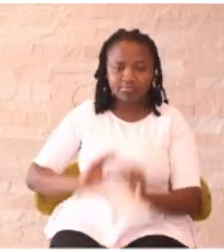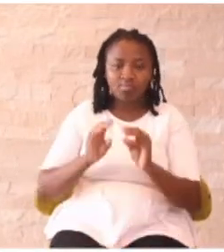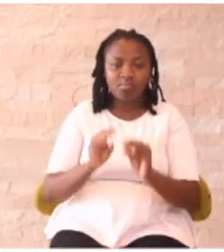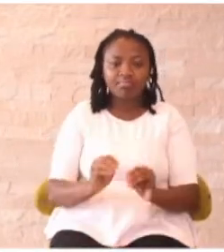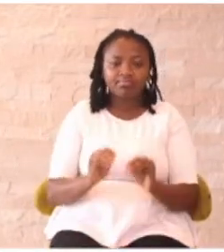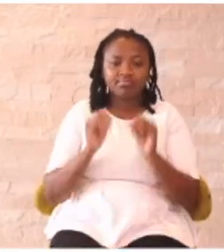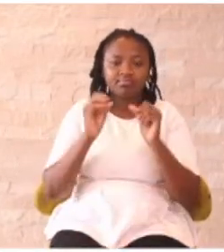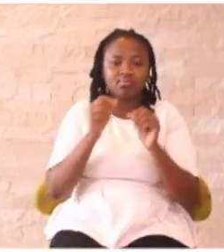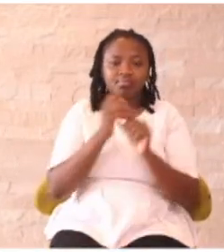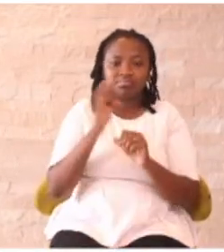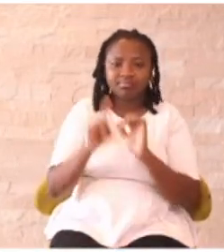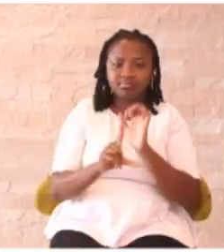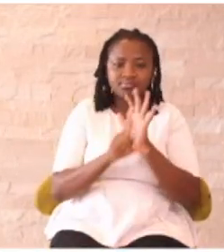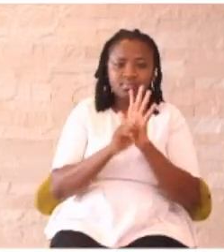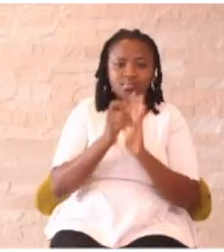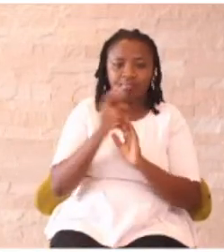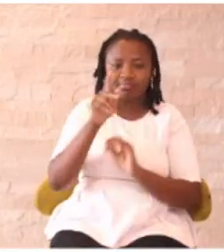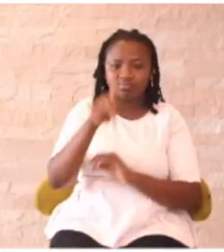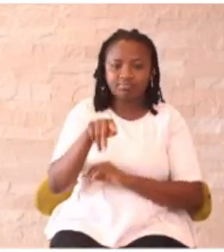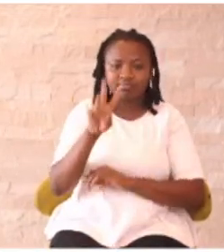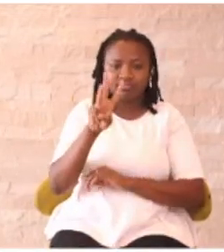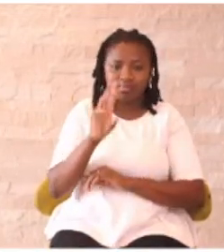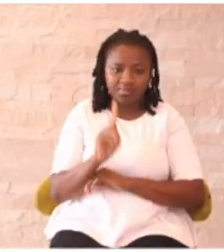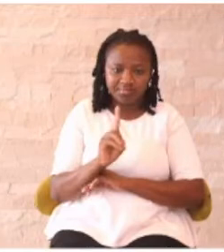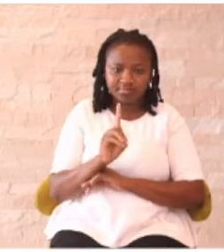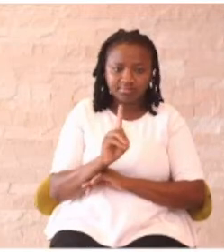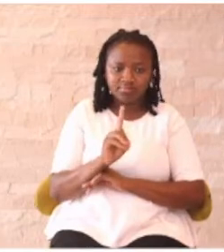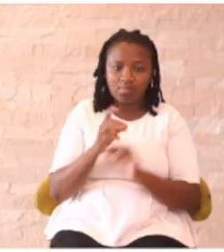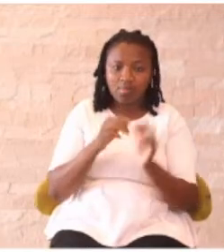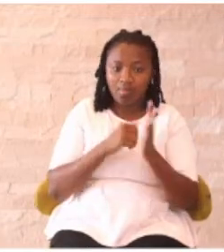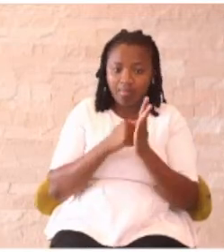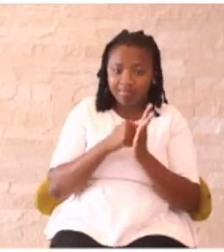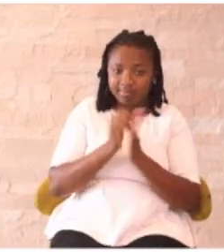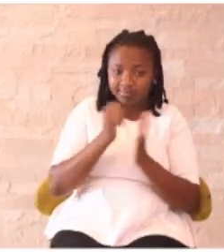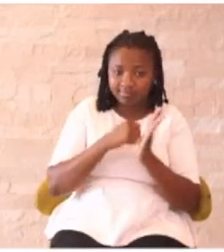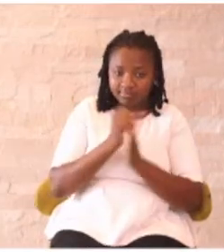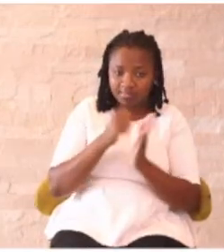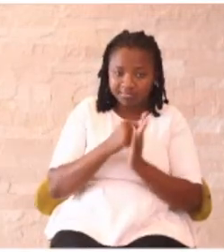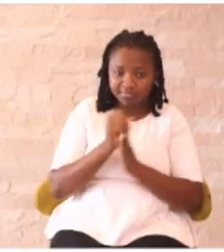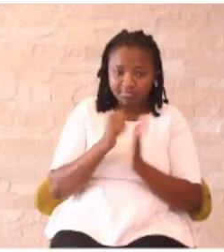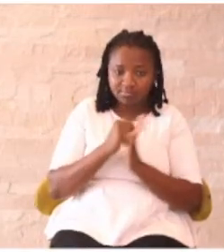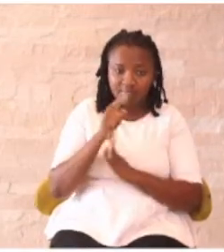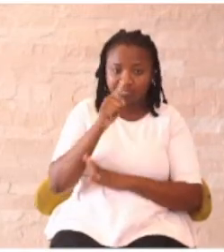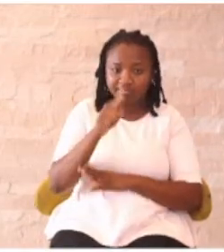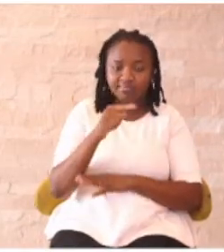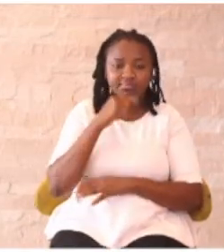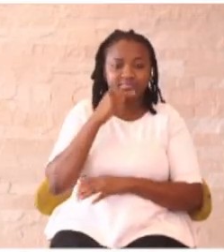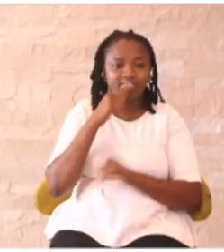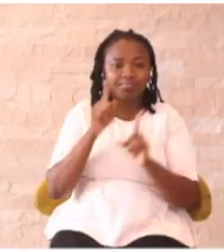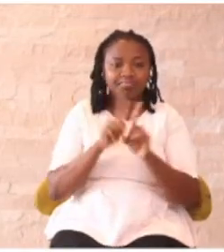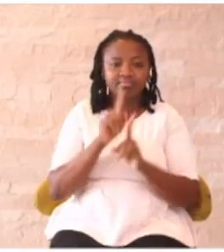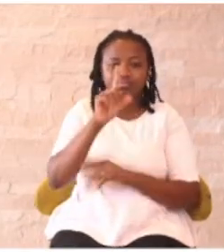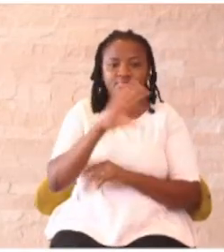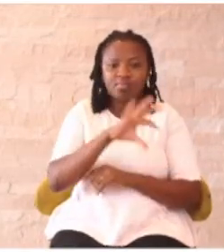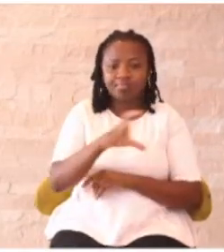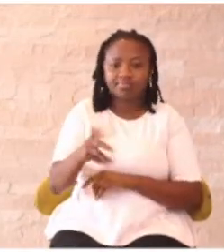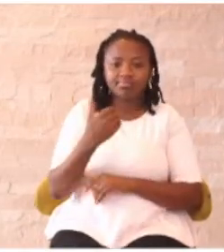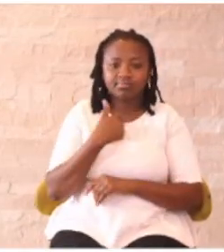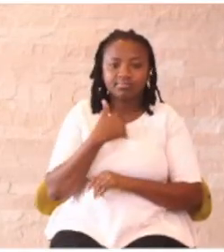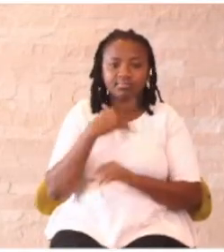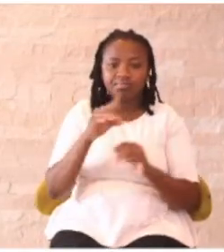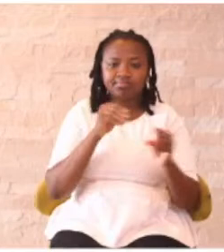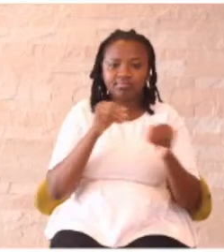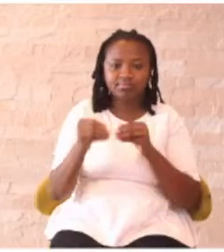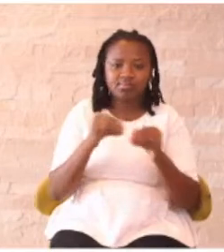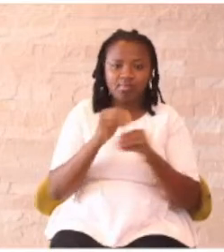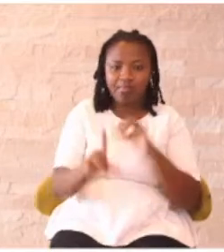the laws of persons with disabilities in Kenya, Makueni was mentioned as one of the counties that has a disability law. But